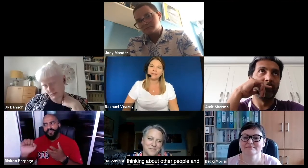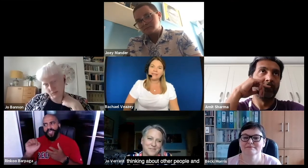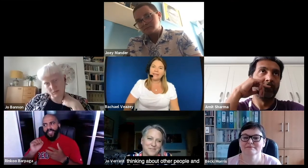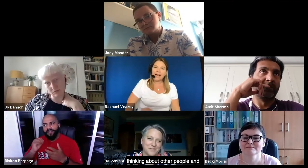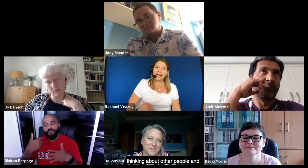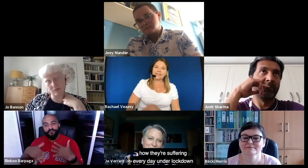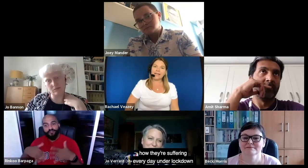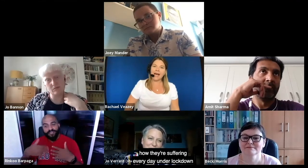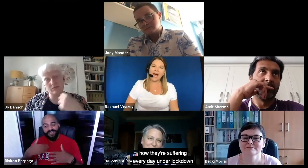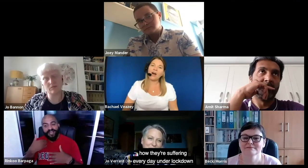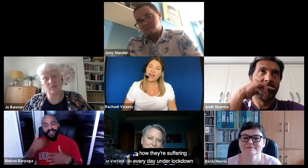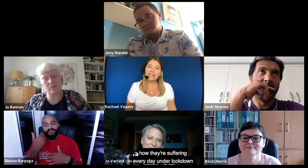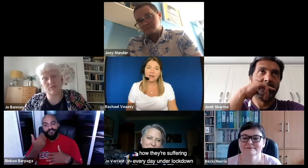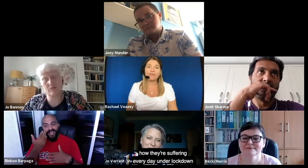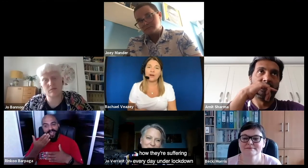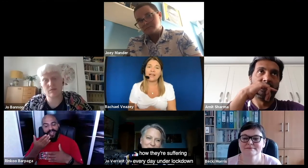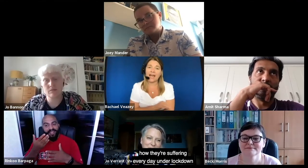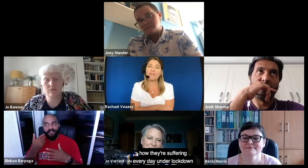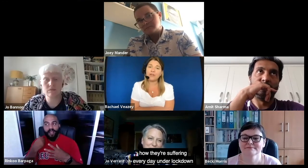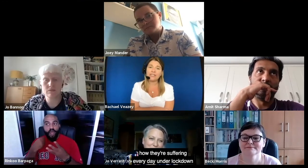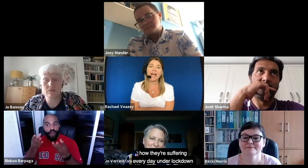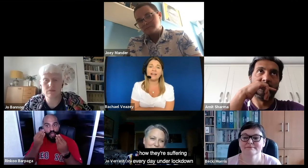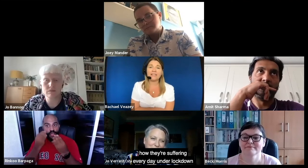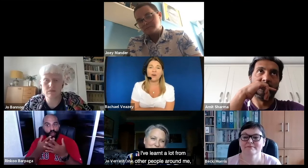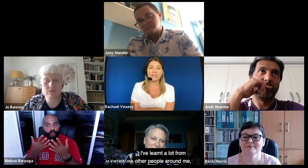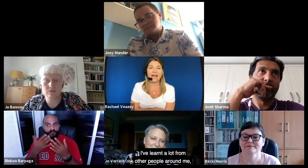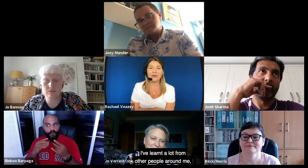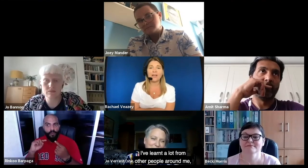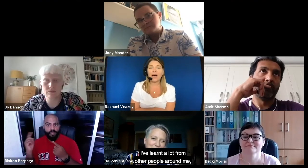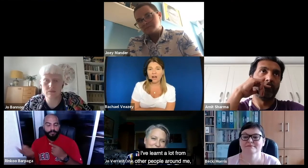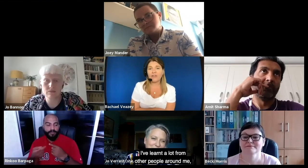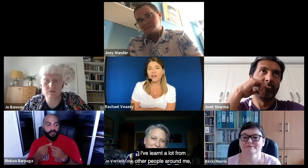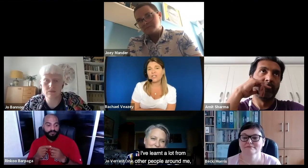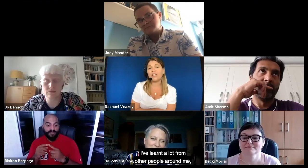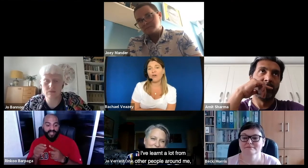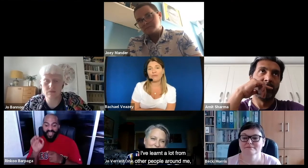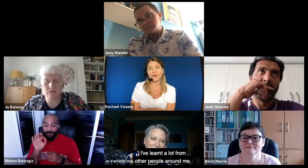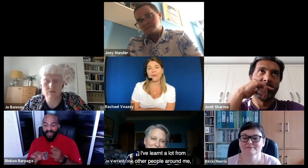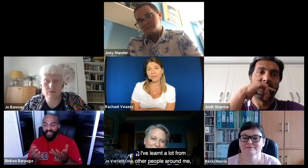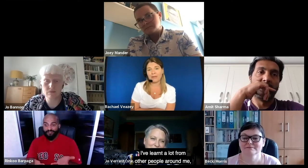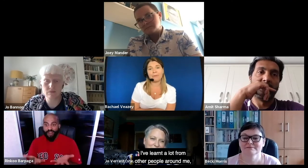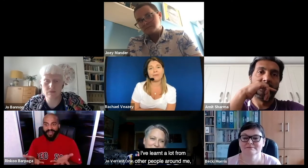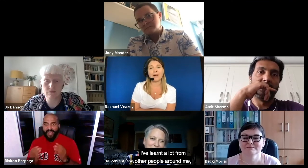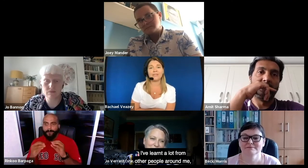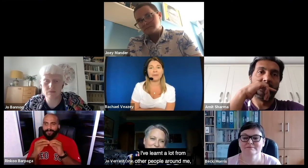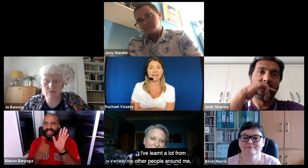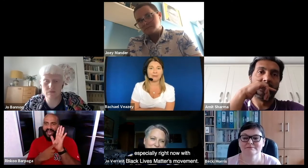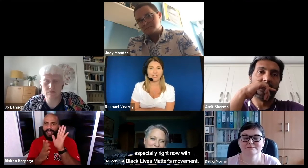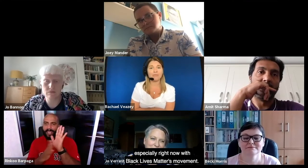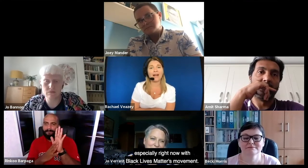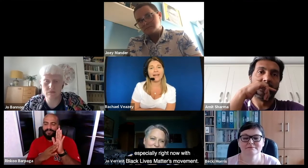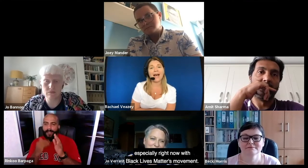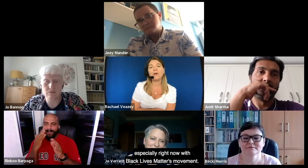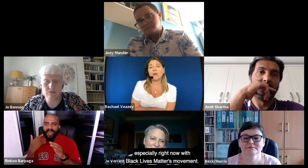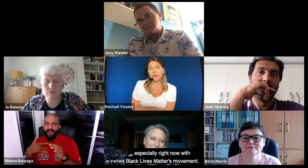people and how they're suffering every day under lockdown. And I've learned a lot from other people around me, and